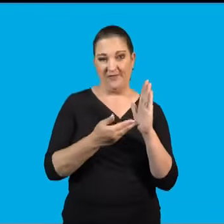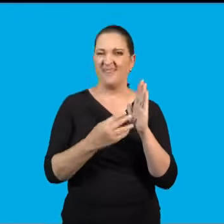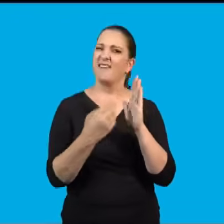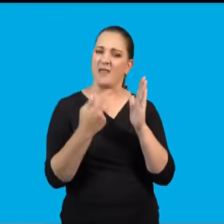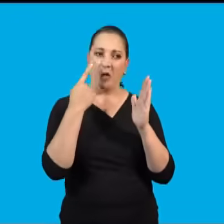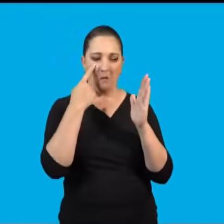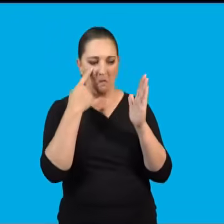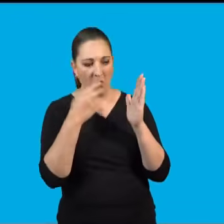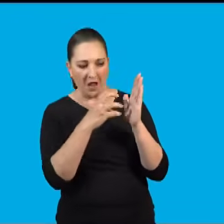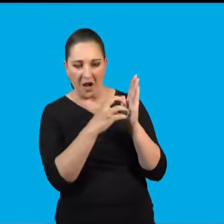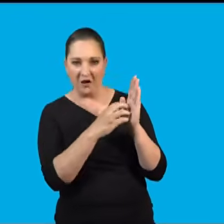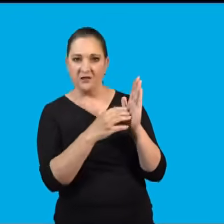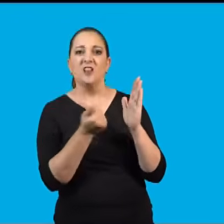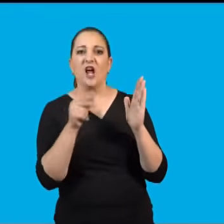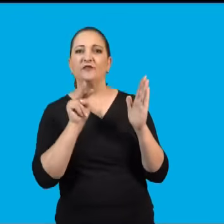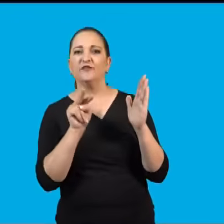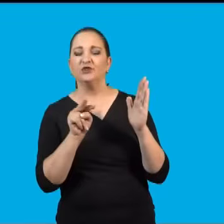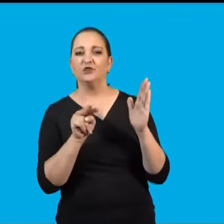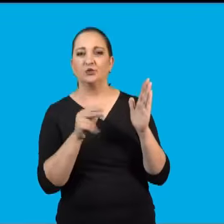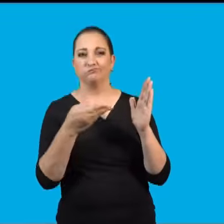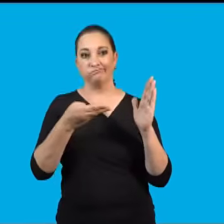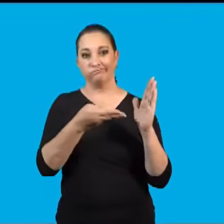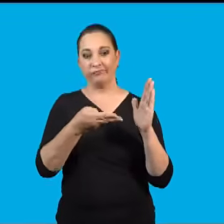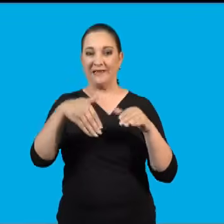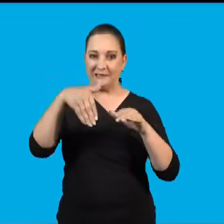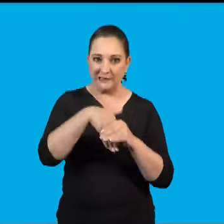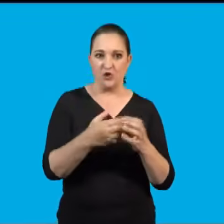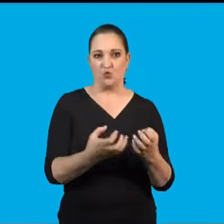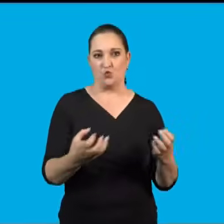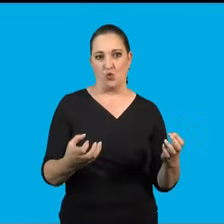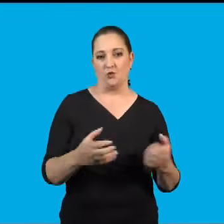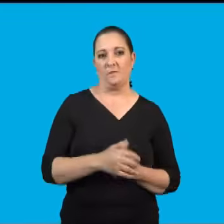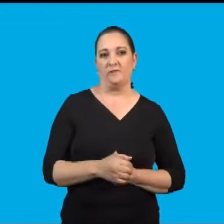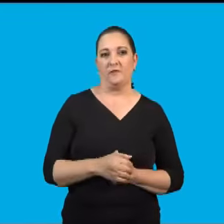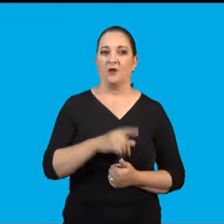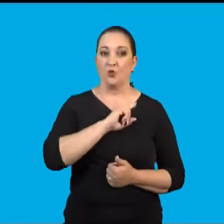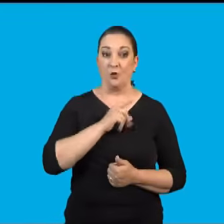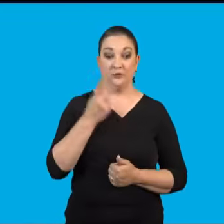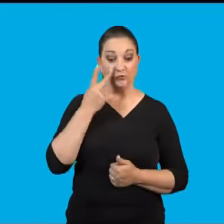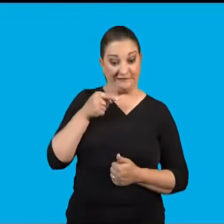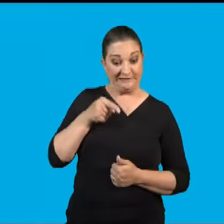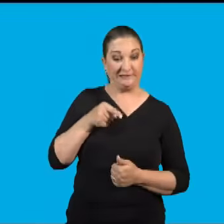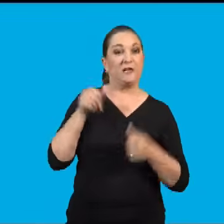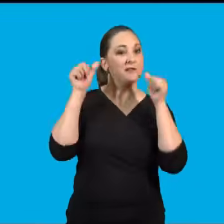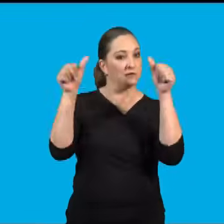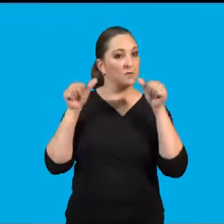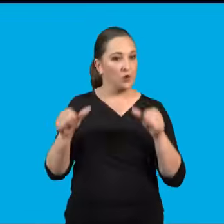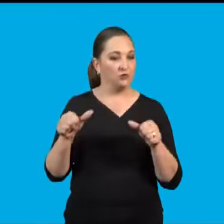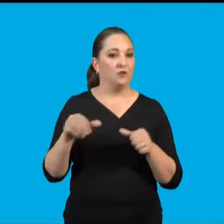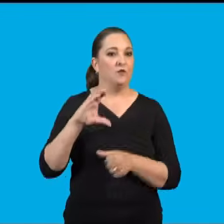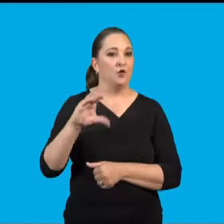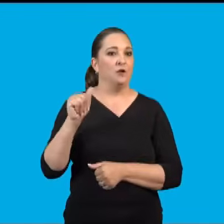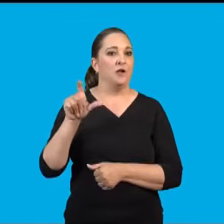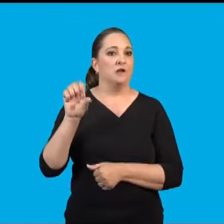evidence, so that means the visual clues in the source that indicates that this was a COSATU poster.